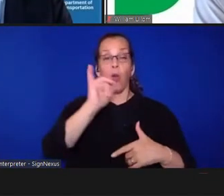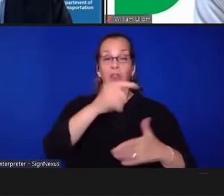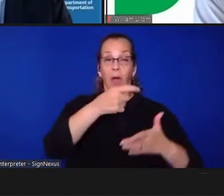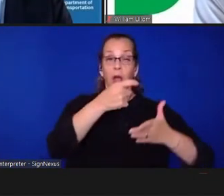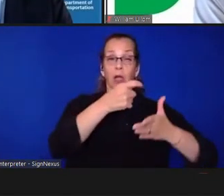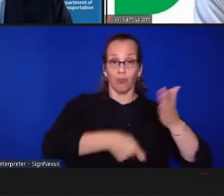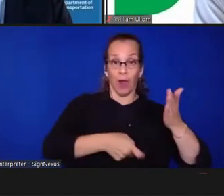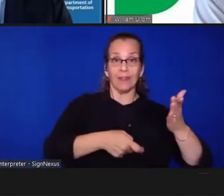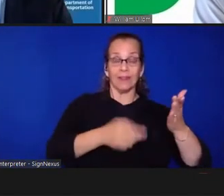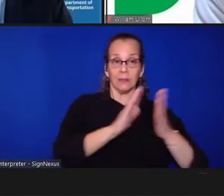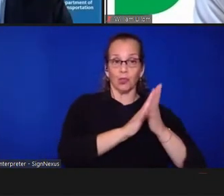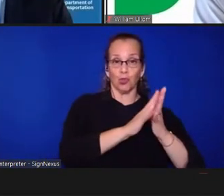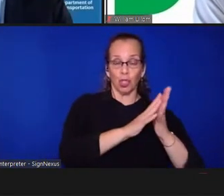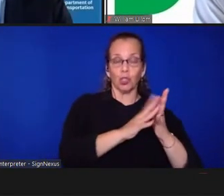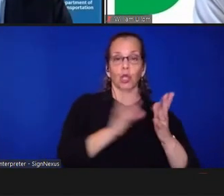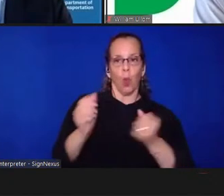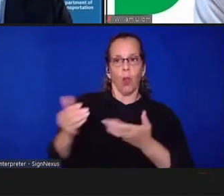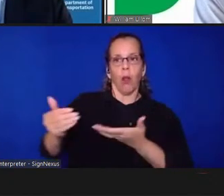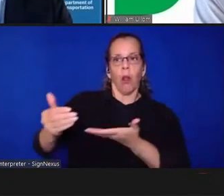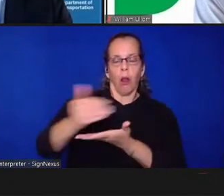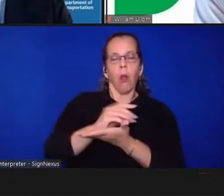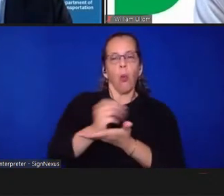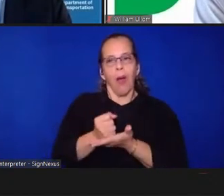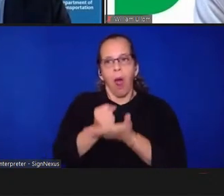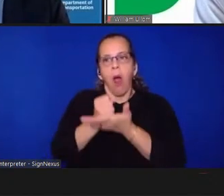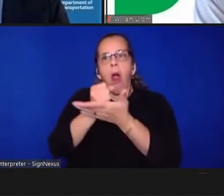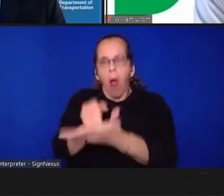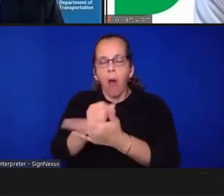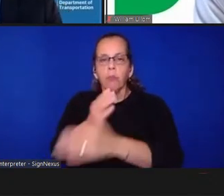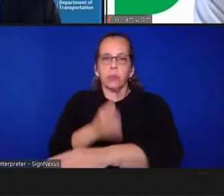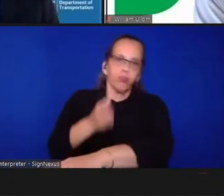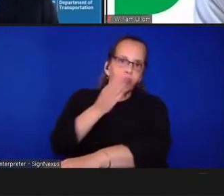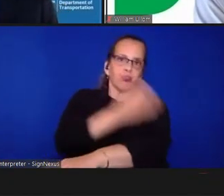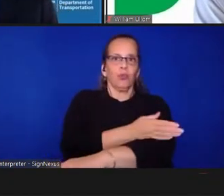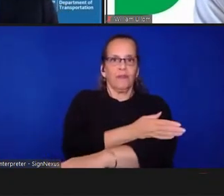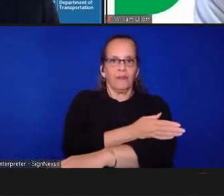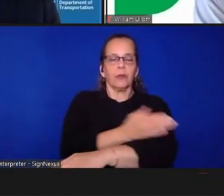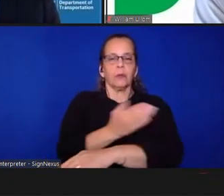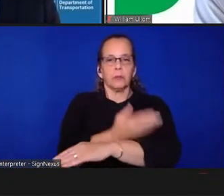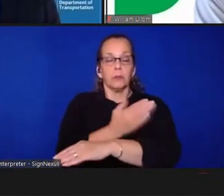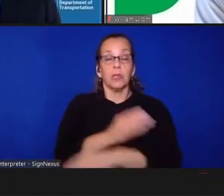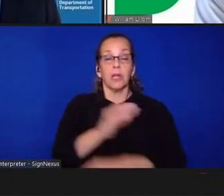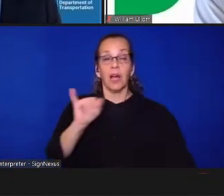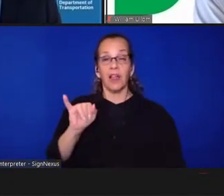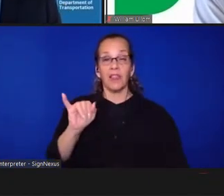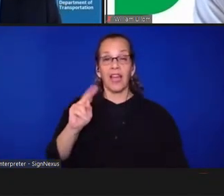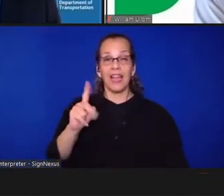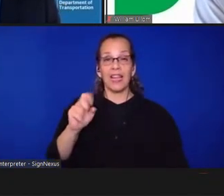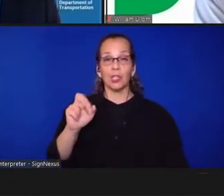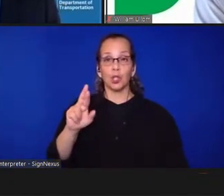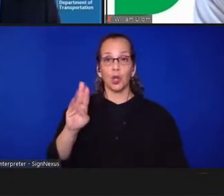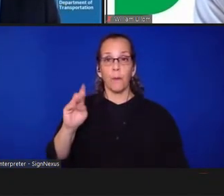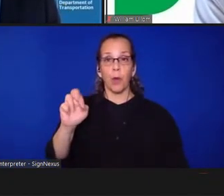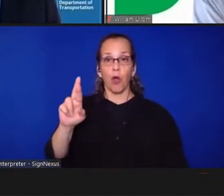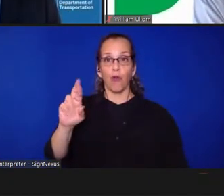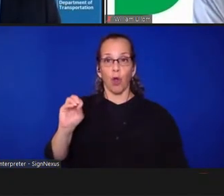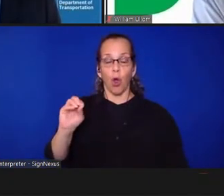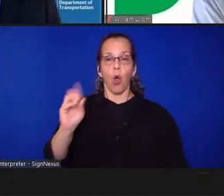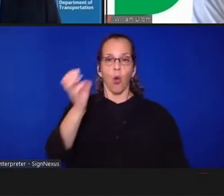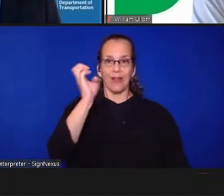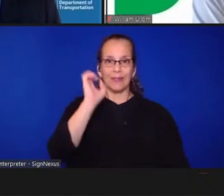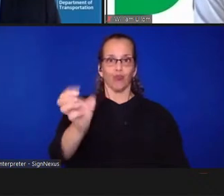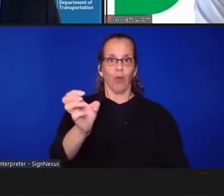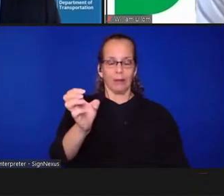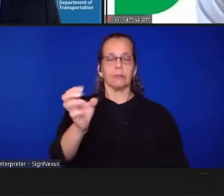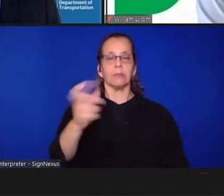pay for them I'm excited by the potential of projects like the interboro Express and the future Subway extensions to bring